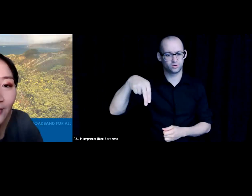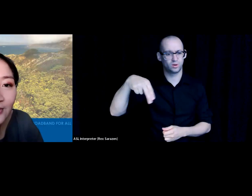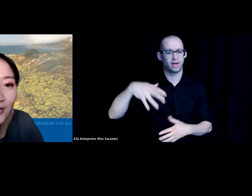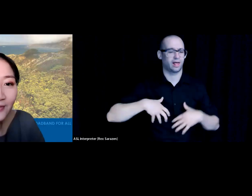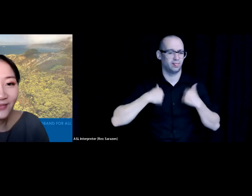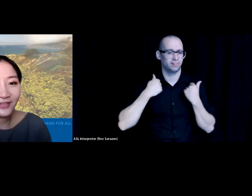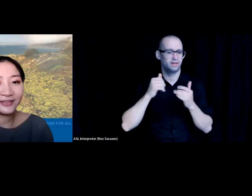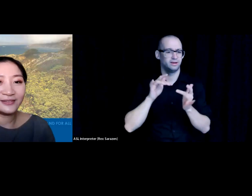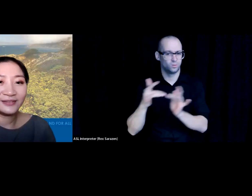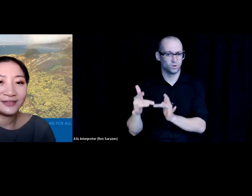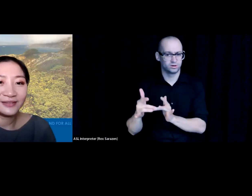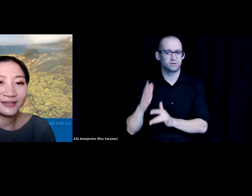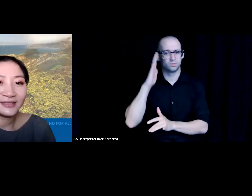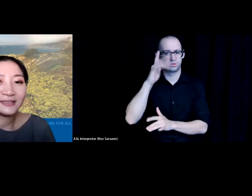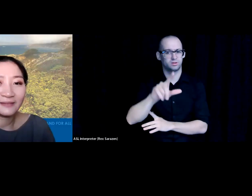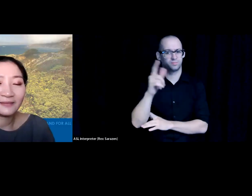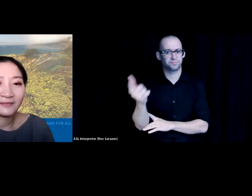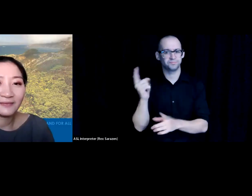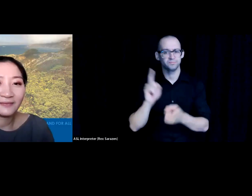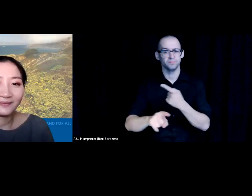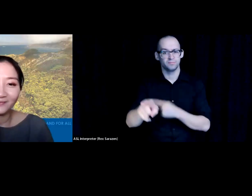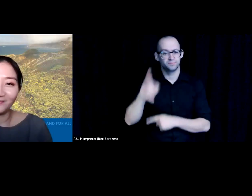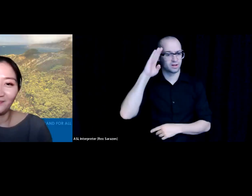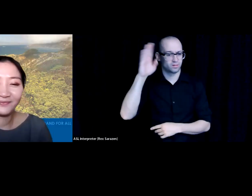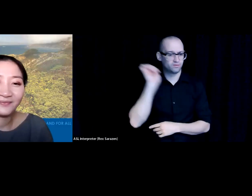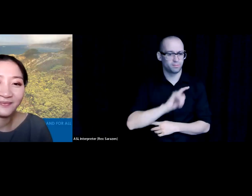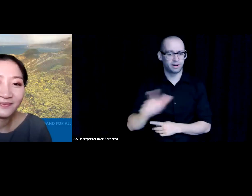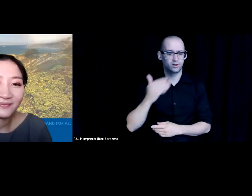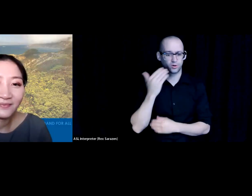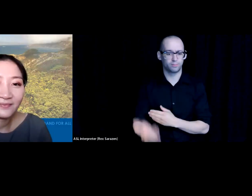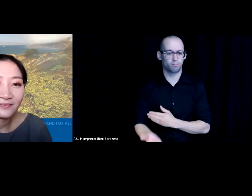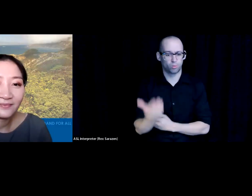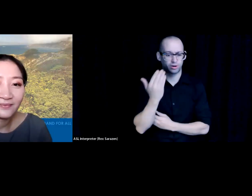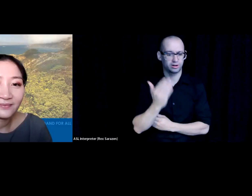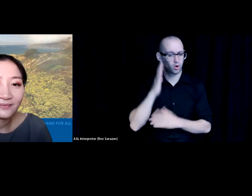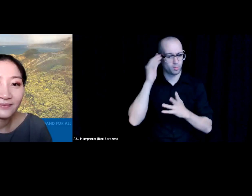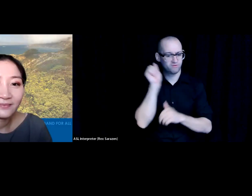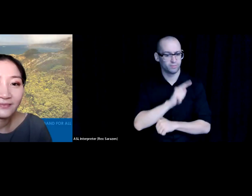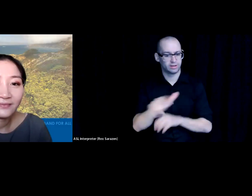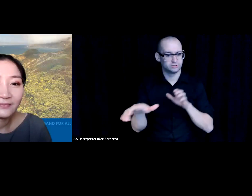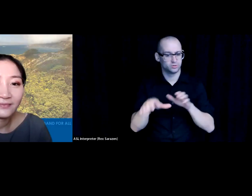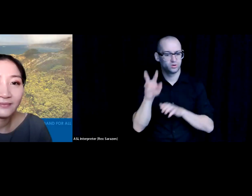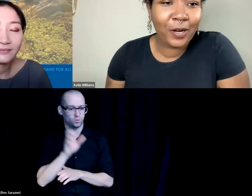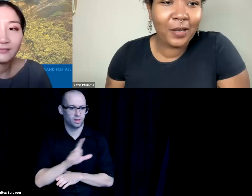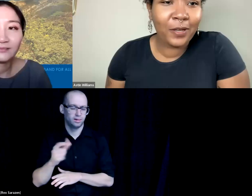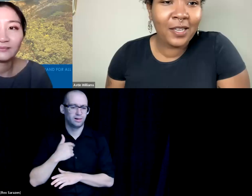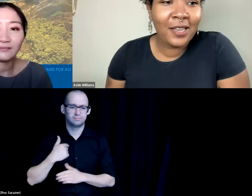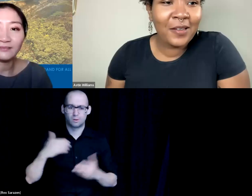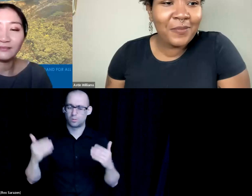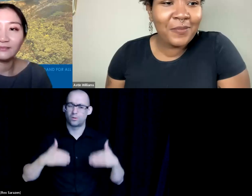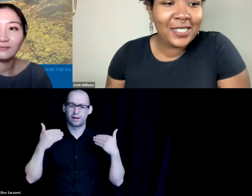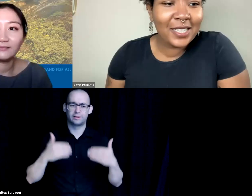Aston, over to you. Hey there, everyone. Good morning. I hope everyone's doing well. I'm going to go on ahead and bring